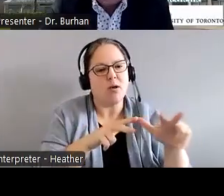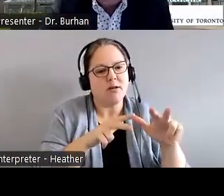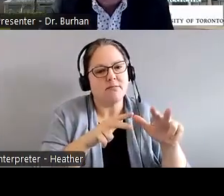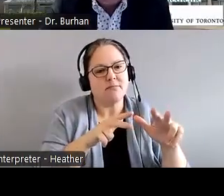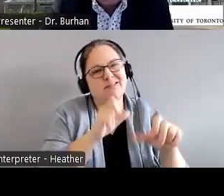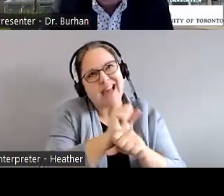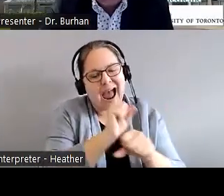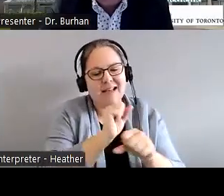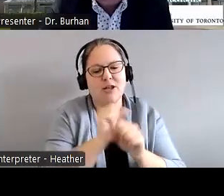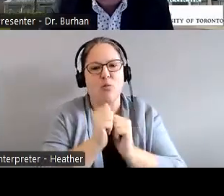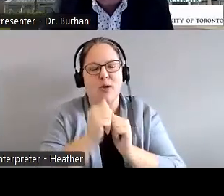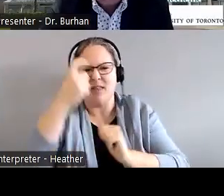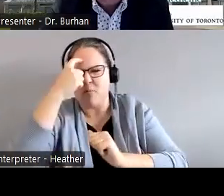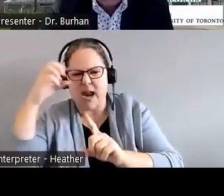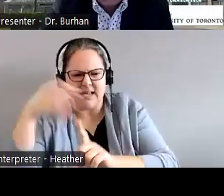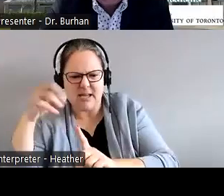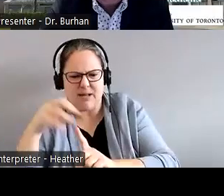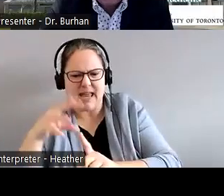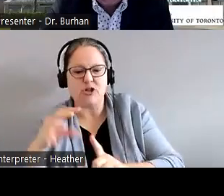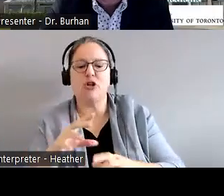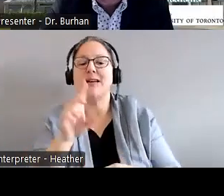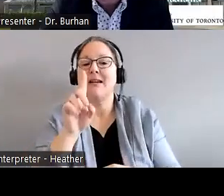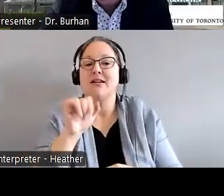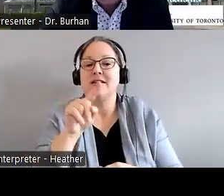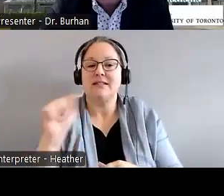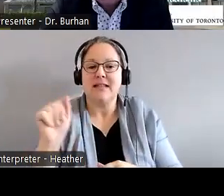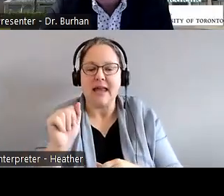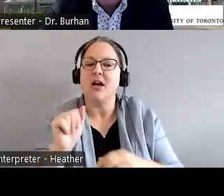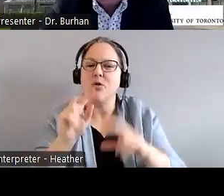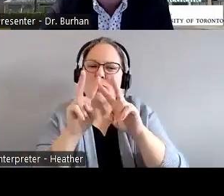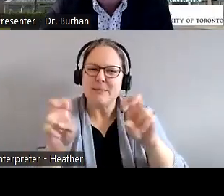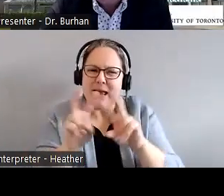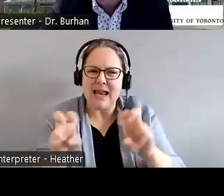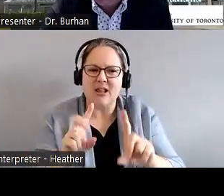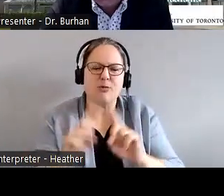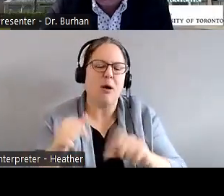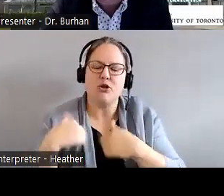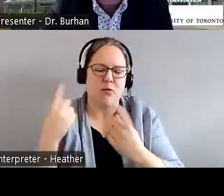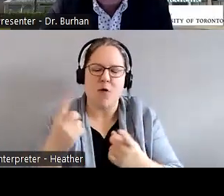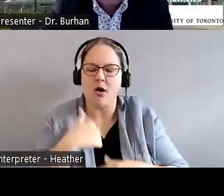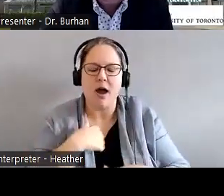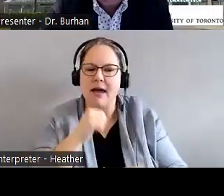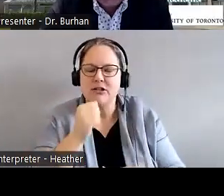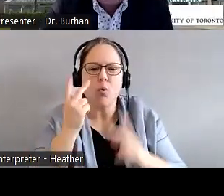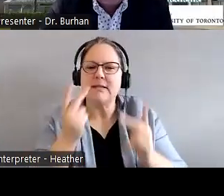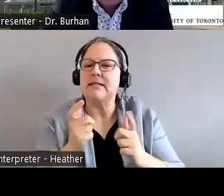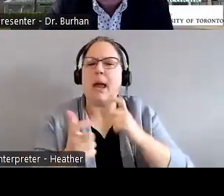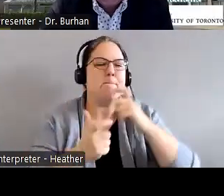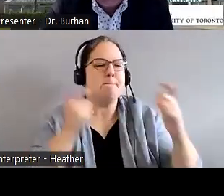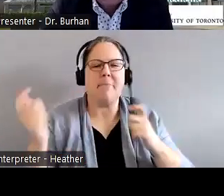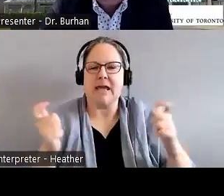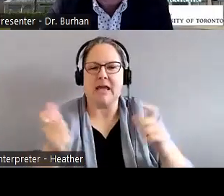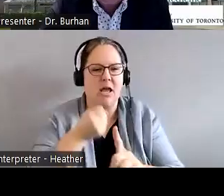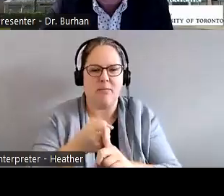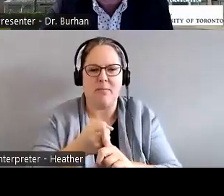we conducted with high frequency. The data were being analyzed, but so far I've not seen a robust effect from using